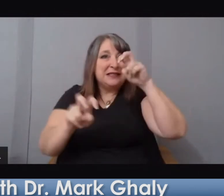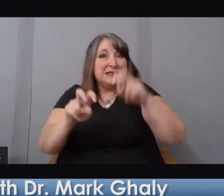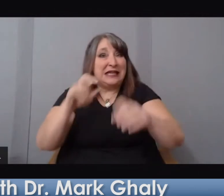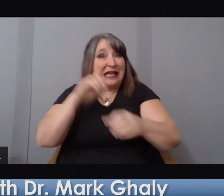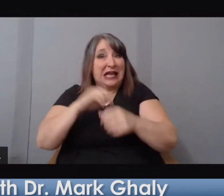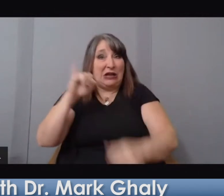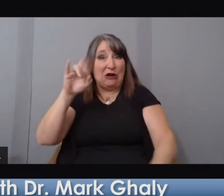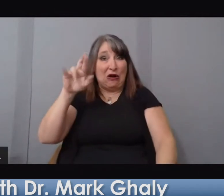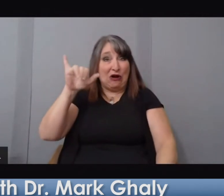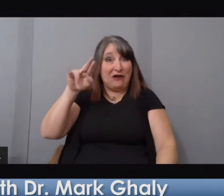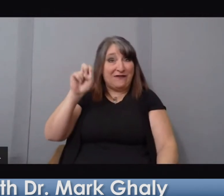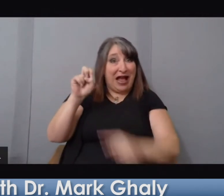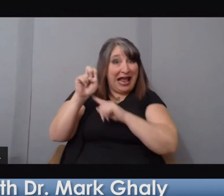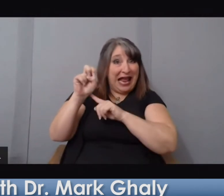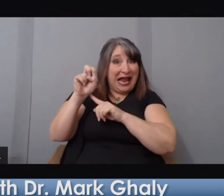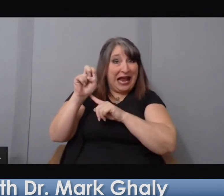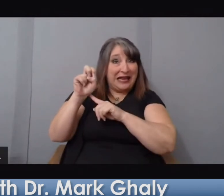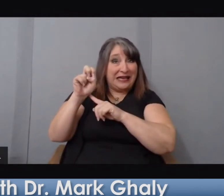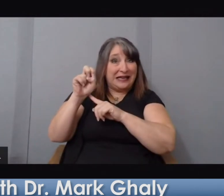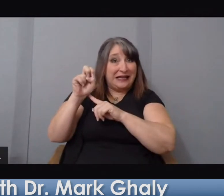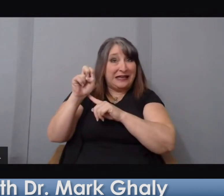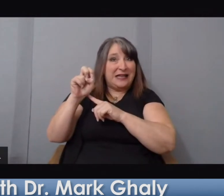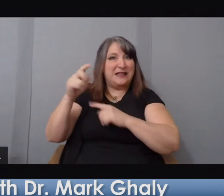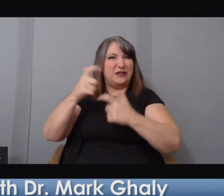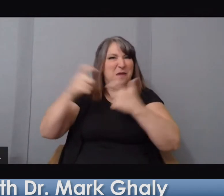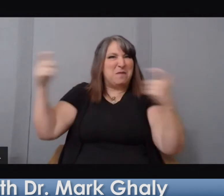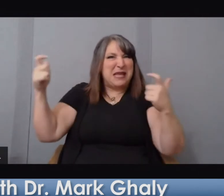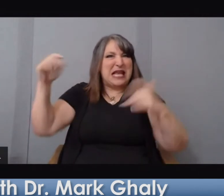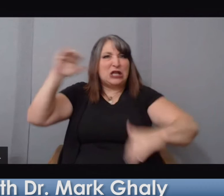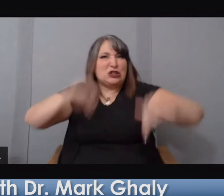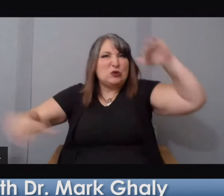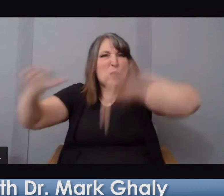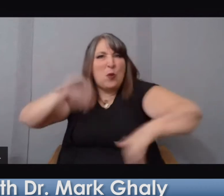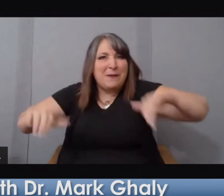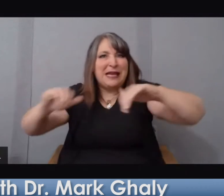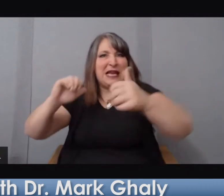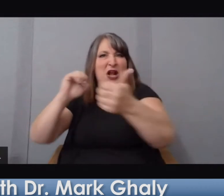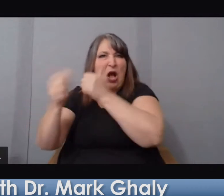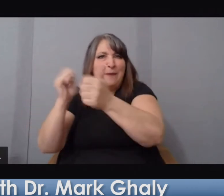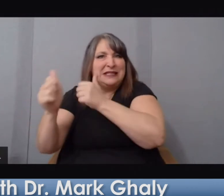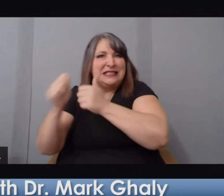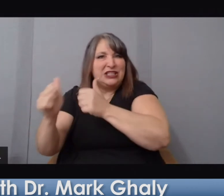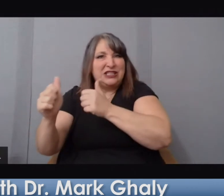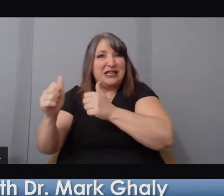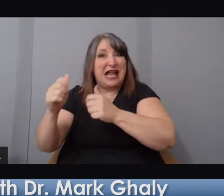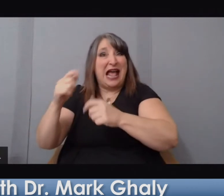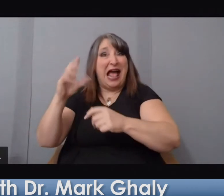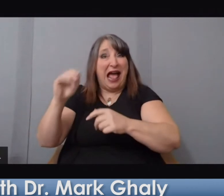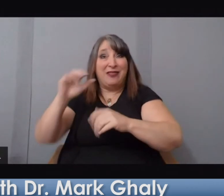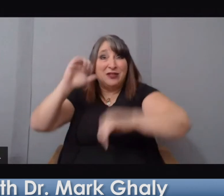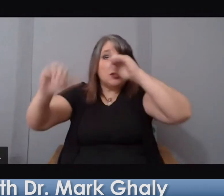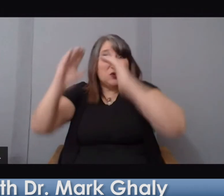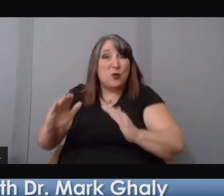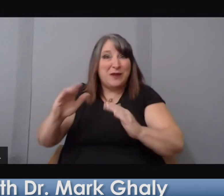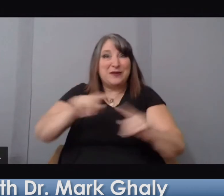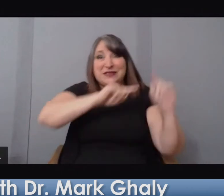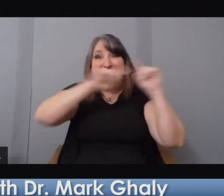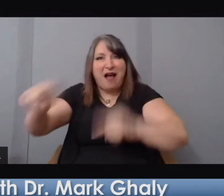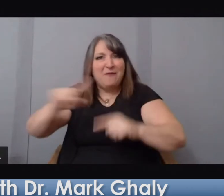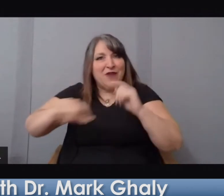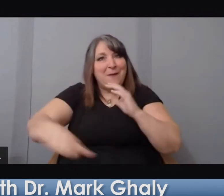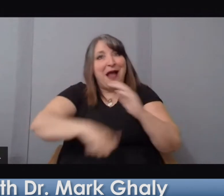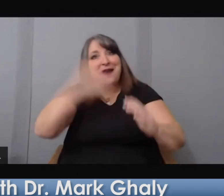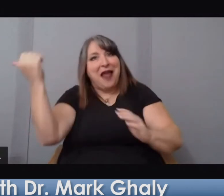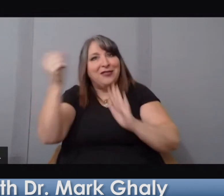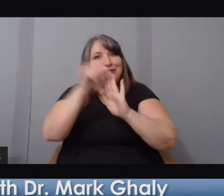there's out-of-state swimmers that are competing in a USA swimming competition. Thank you. Yeah, thanks for the